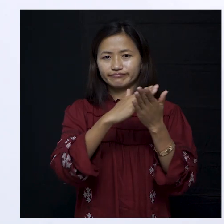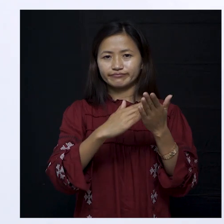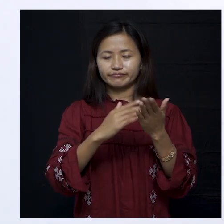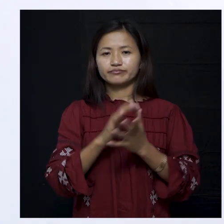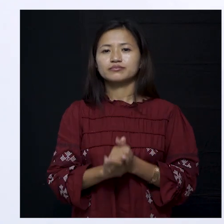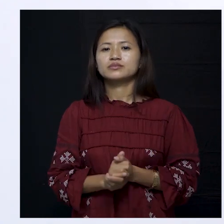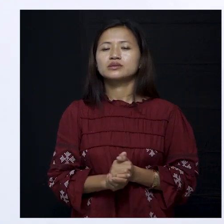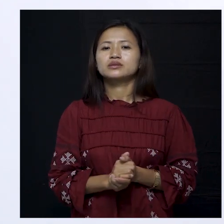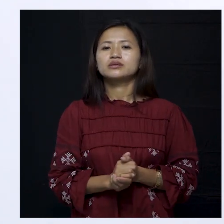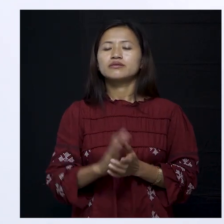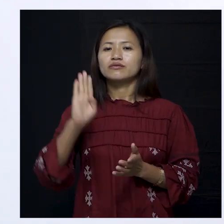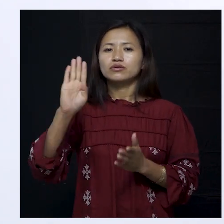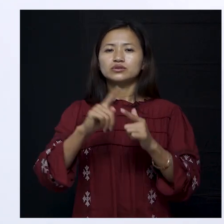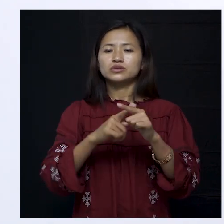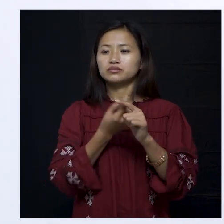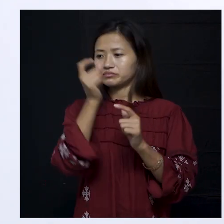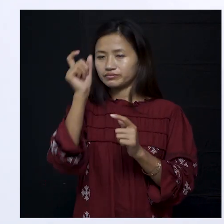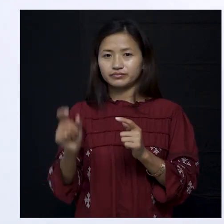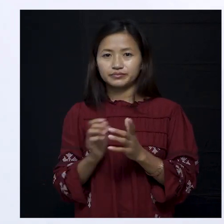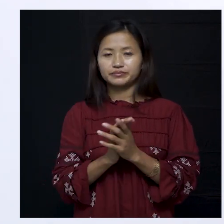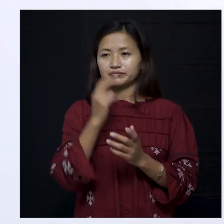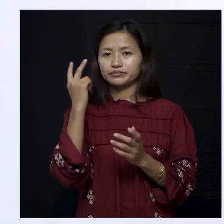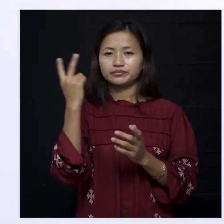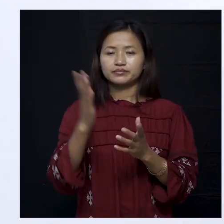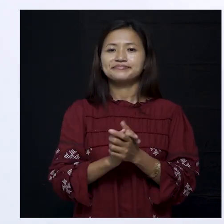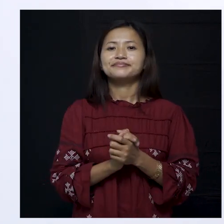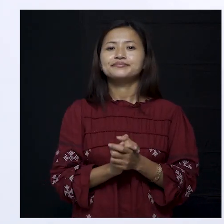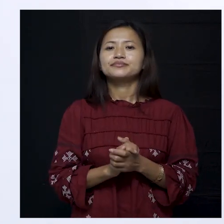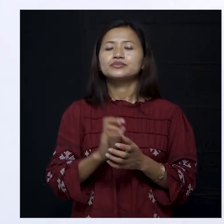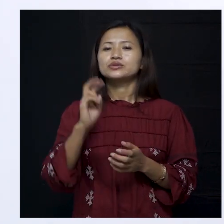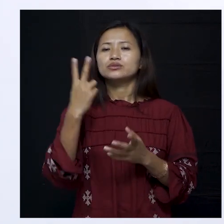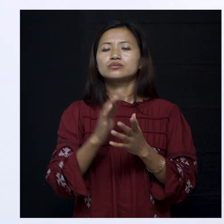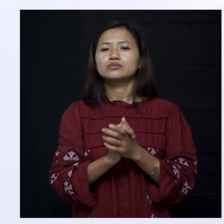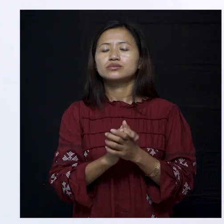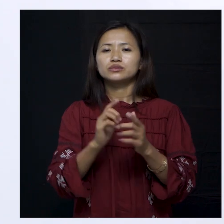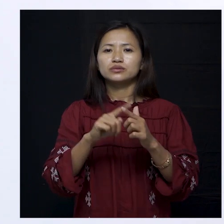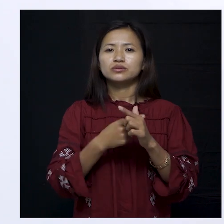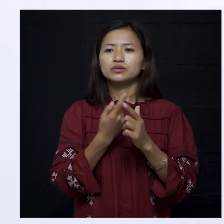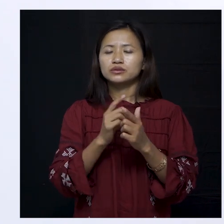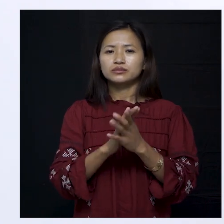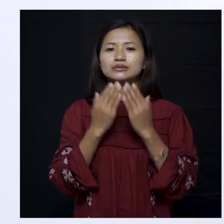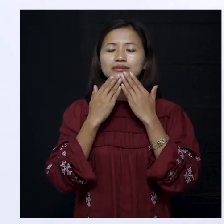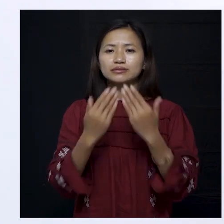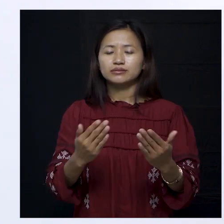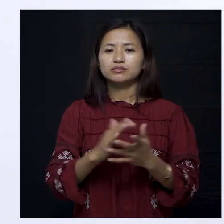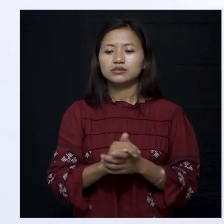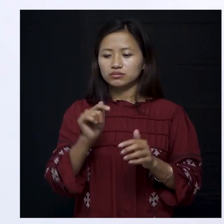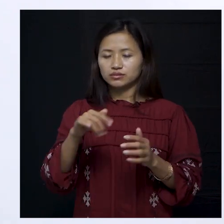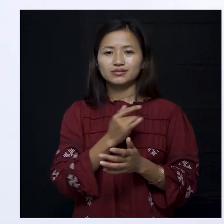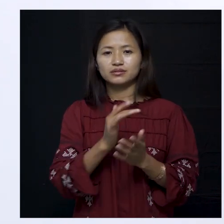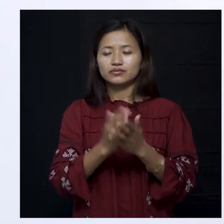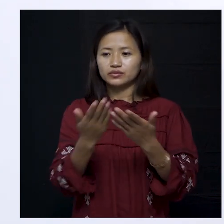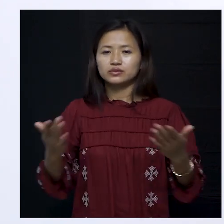get 4 journals, or you get, sometimes there are even 2 journals for a year in some schools. And so in this kind of